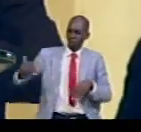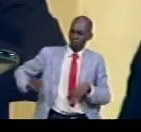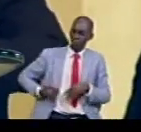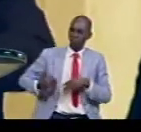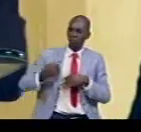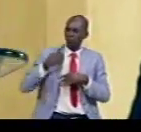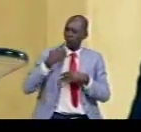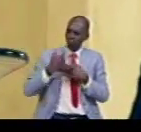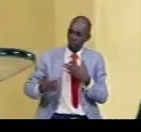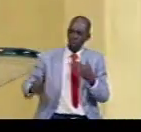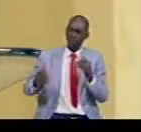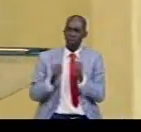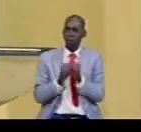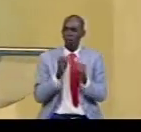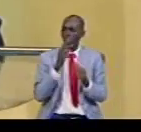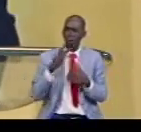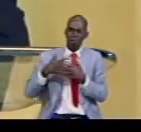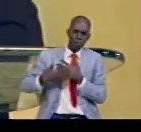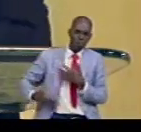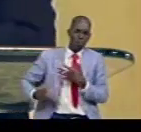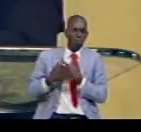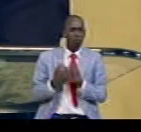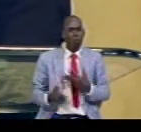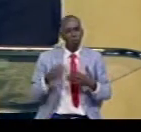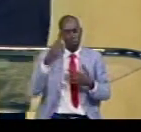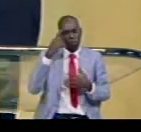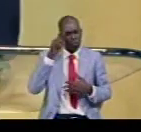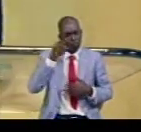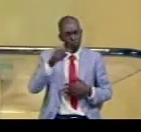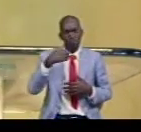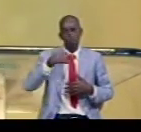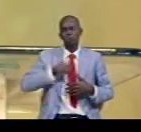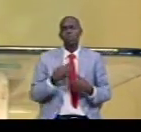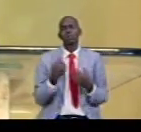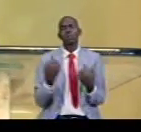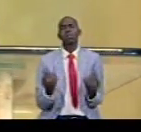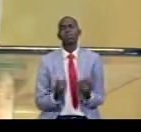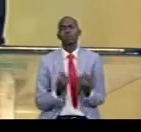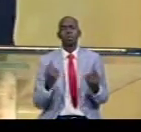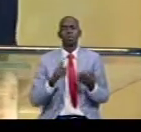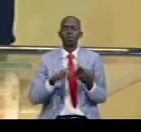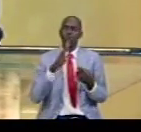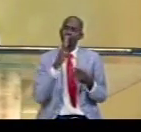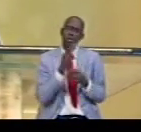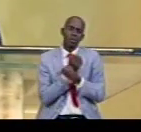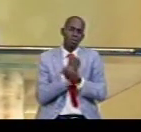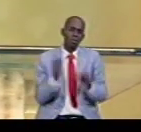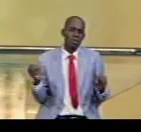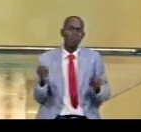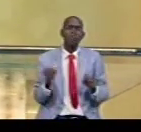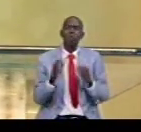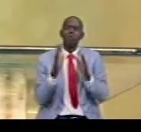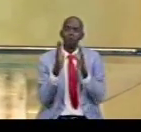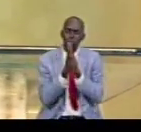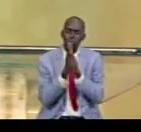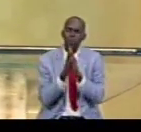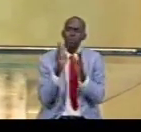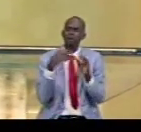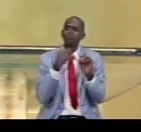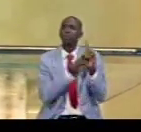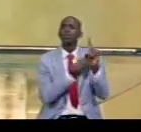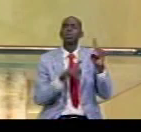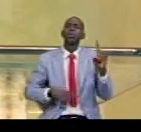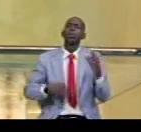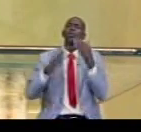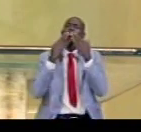stripes. Jesus, I say thank you this morning. Jesus, I say thank you this morning. I say thank you this morning for undertaking